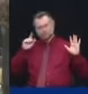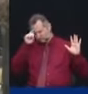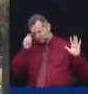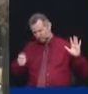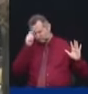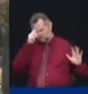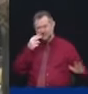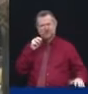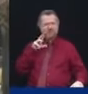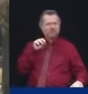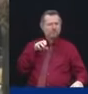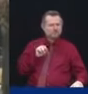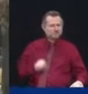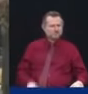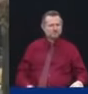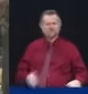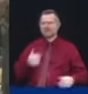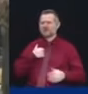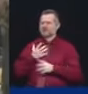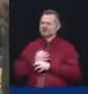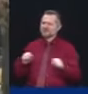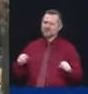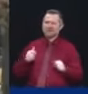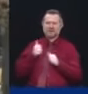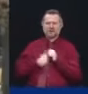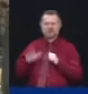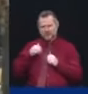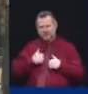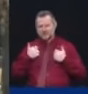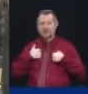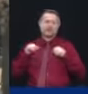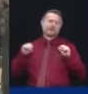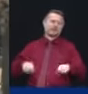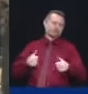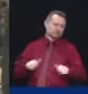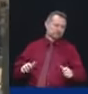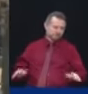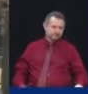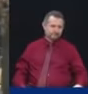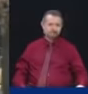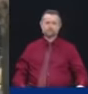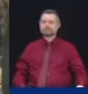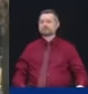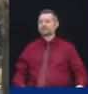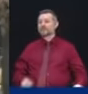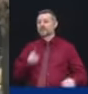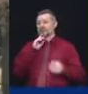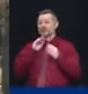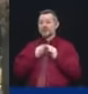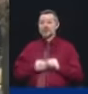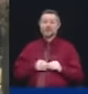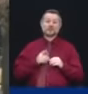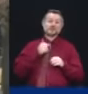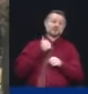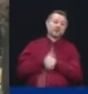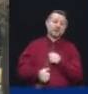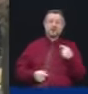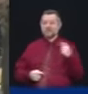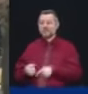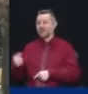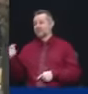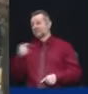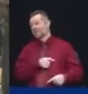that could be saved, we did everything we could to save it. The number and the blame game and the finger